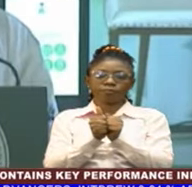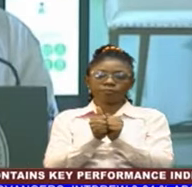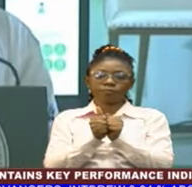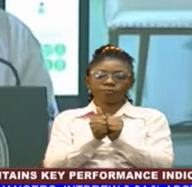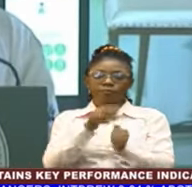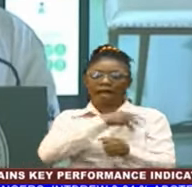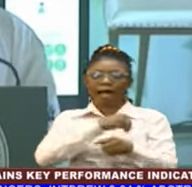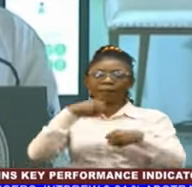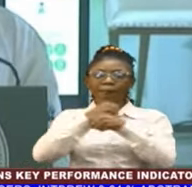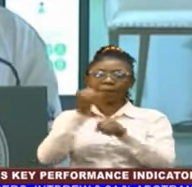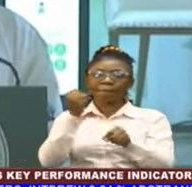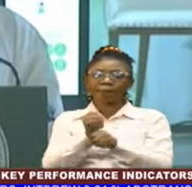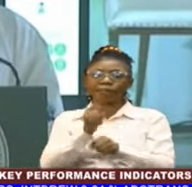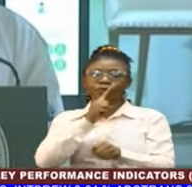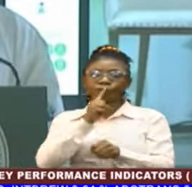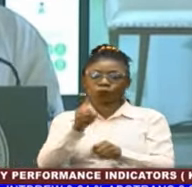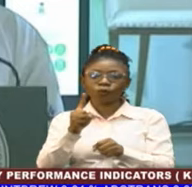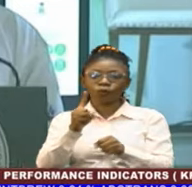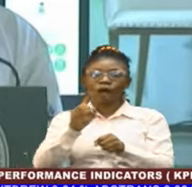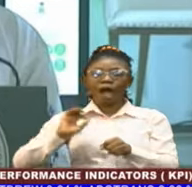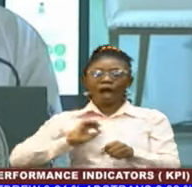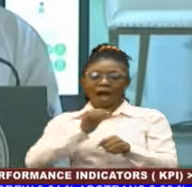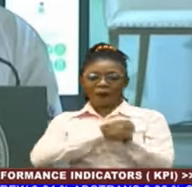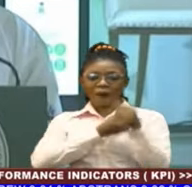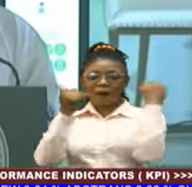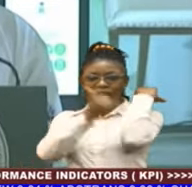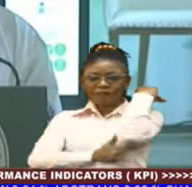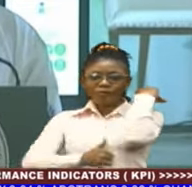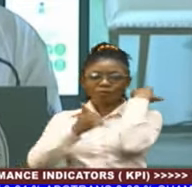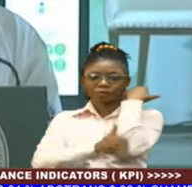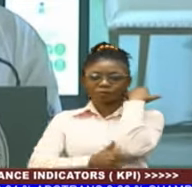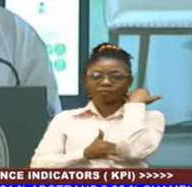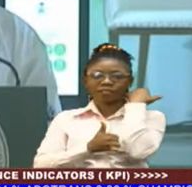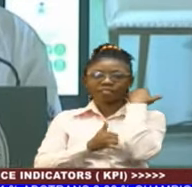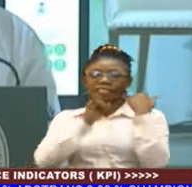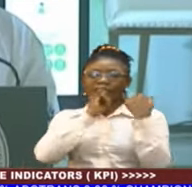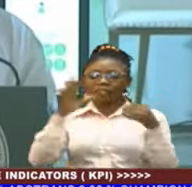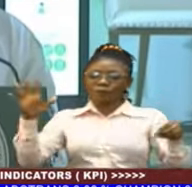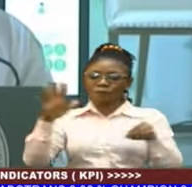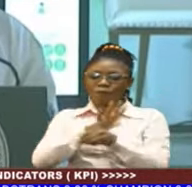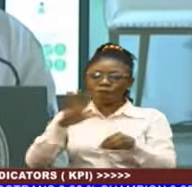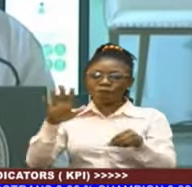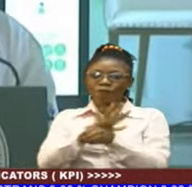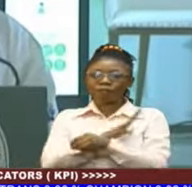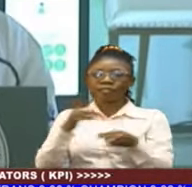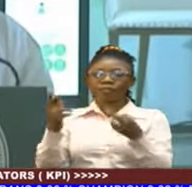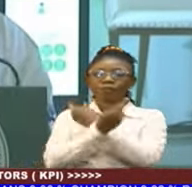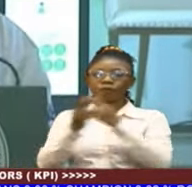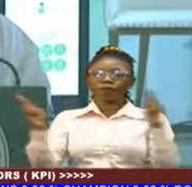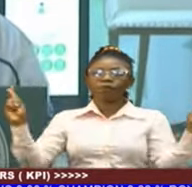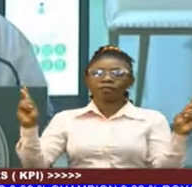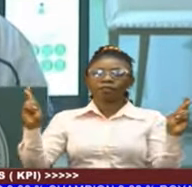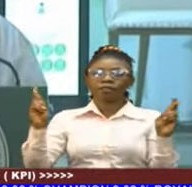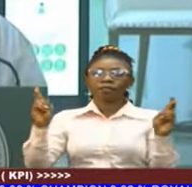And make sure our country is fully recovered